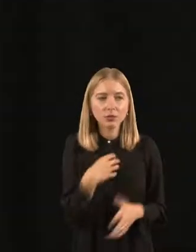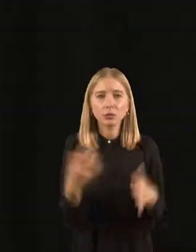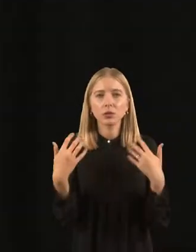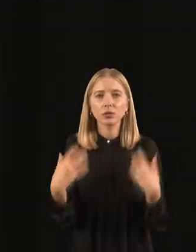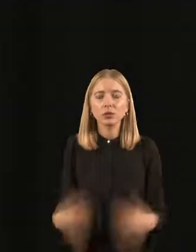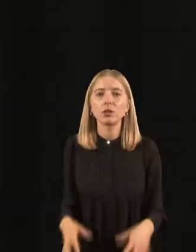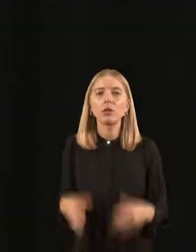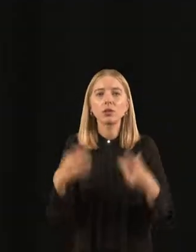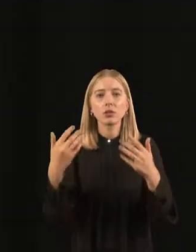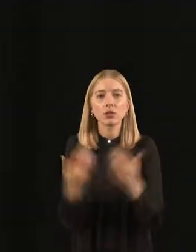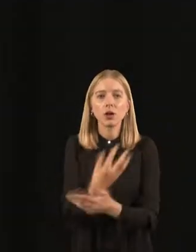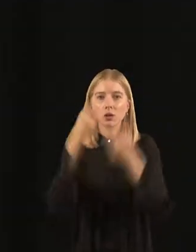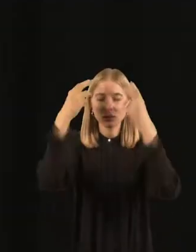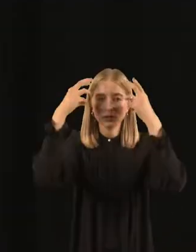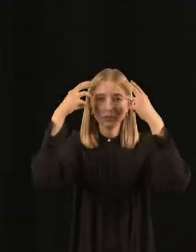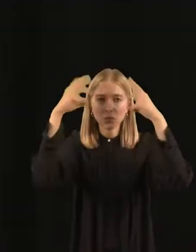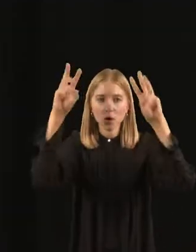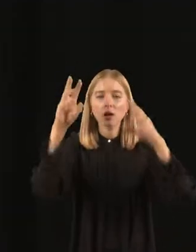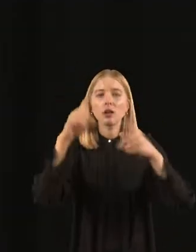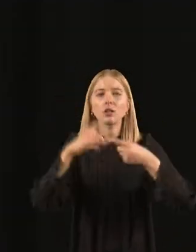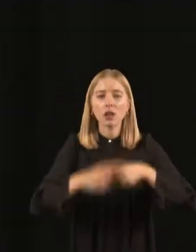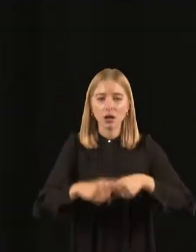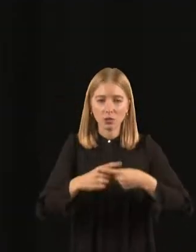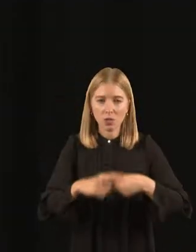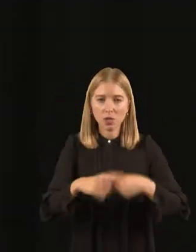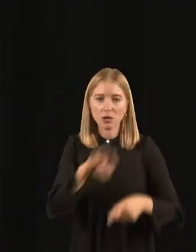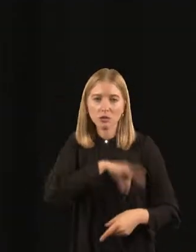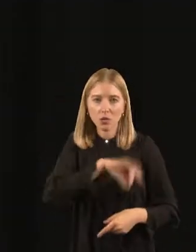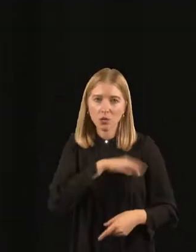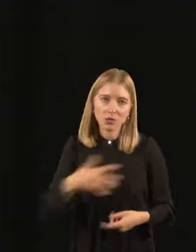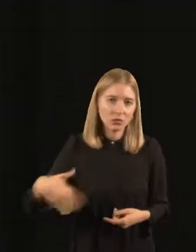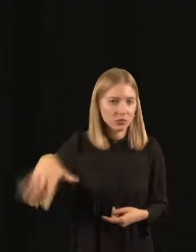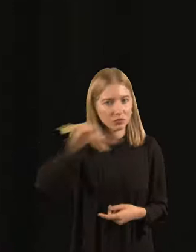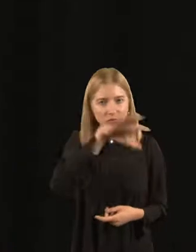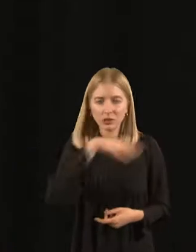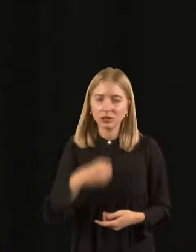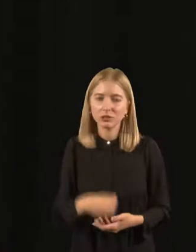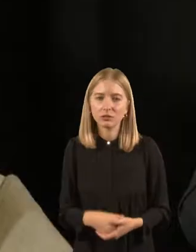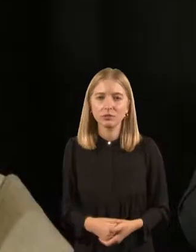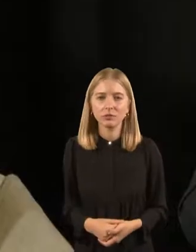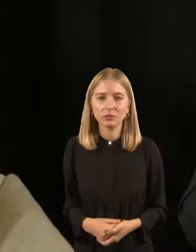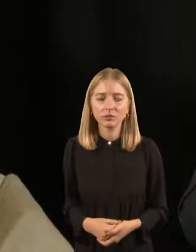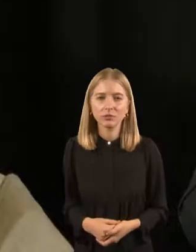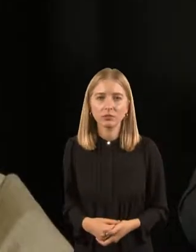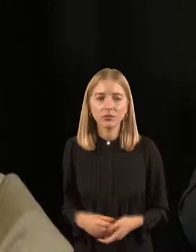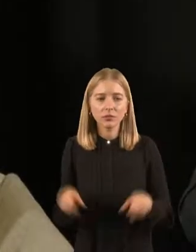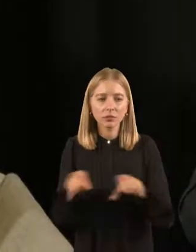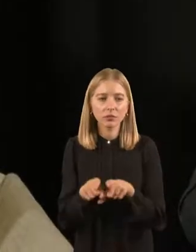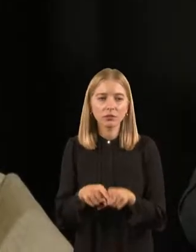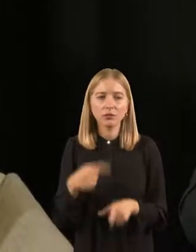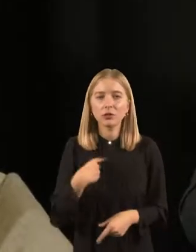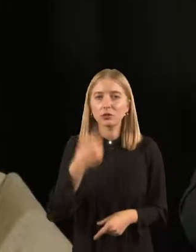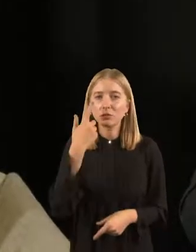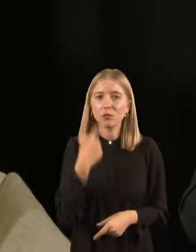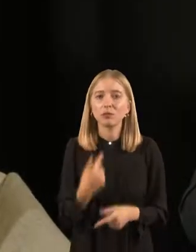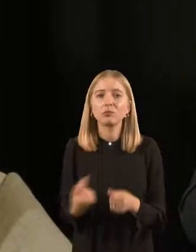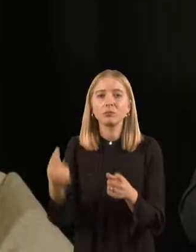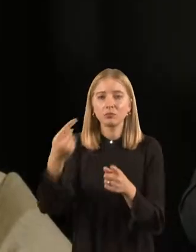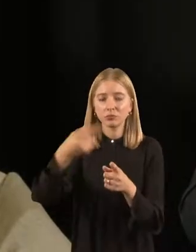prašau. Prie visų principų būtinų dar yes.